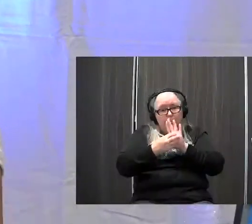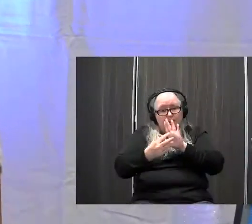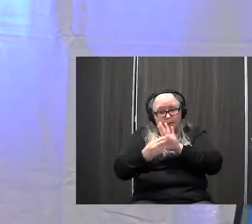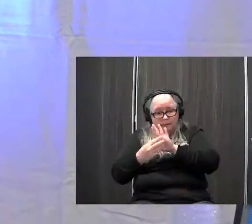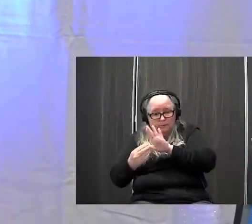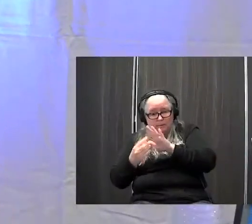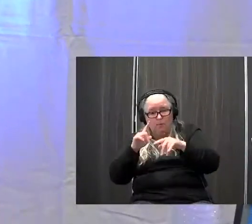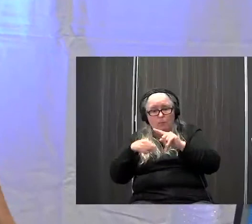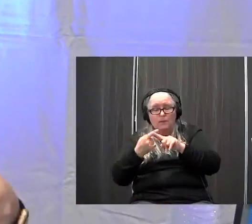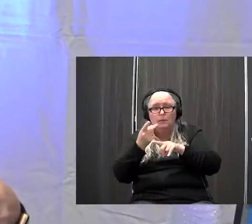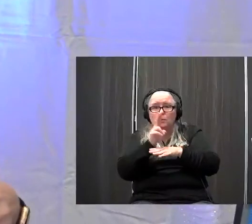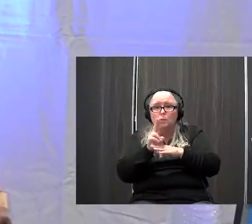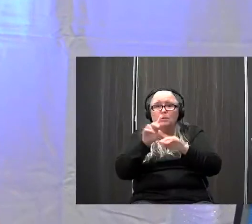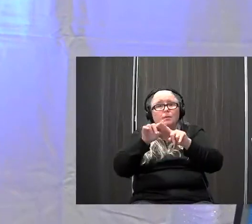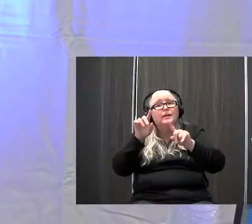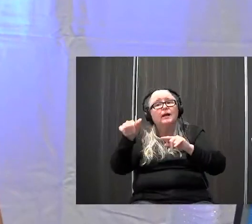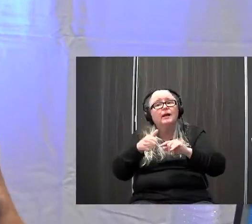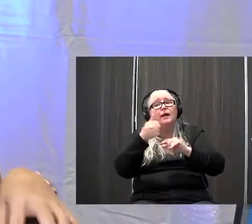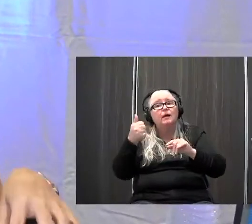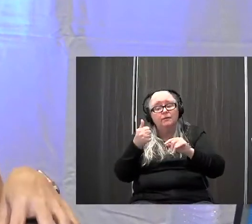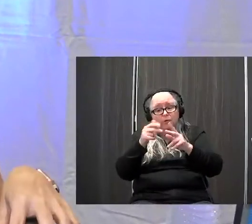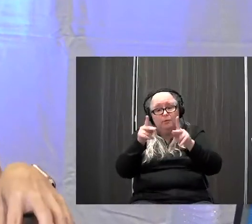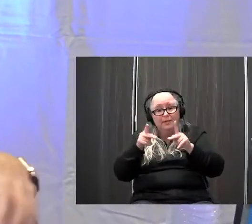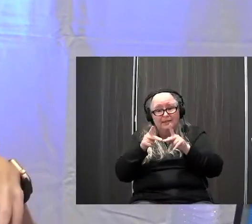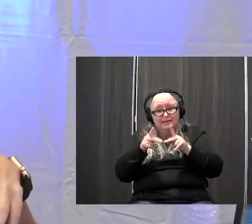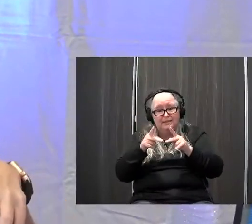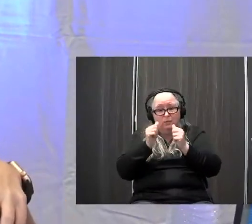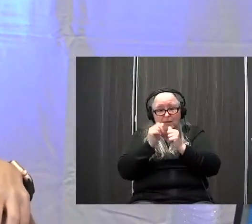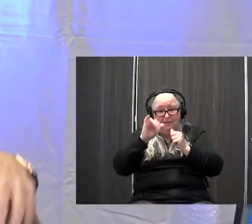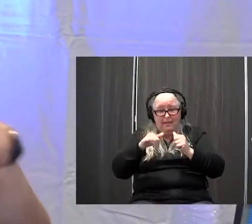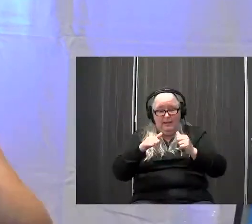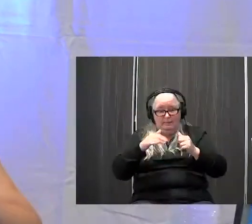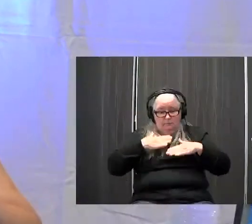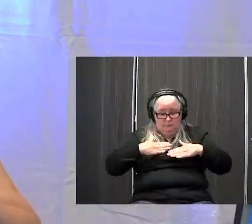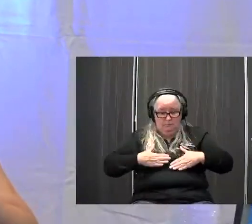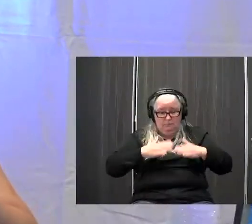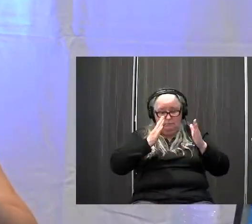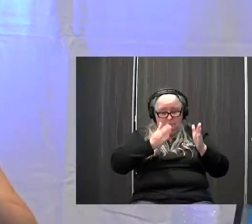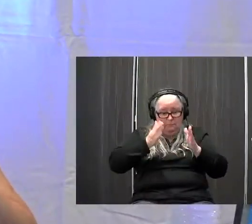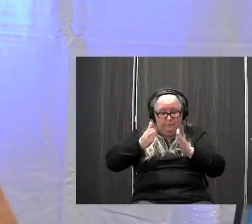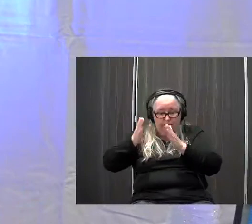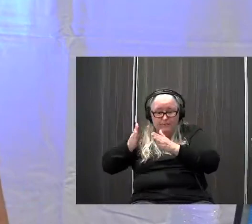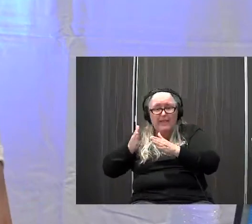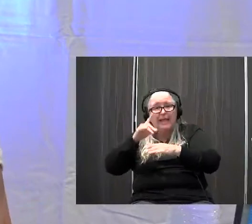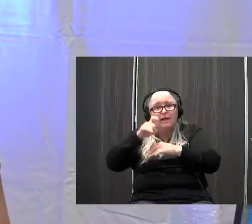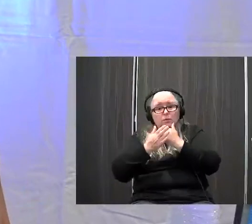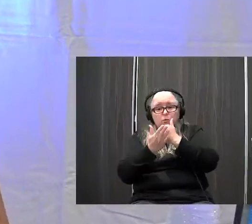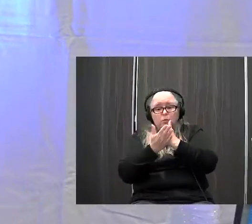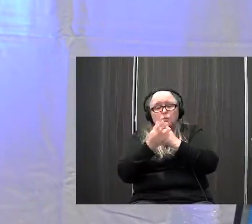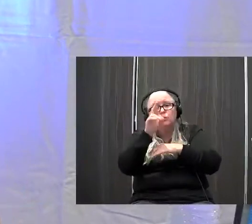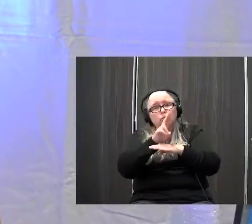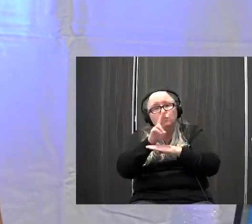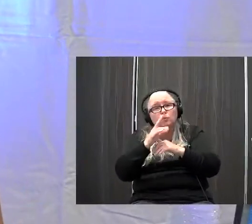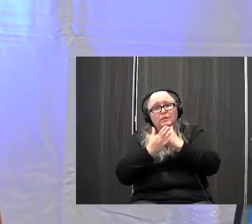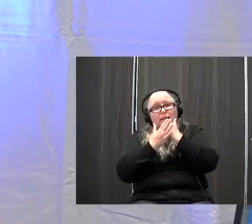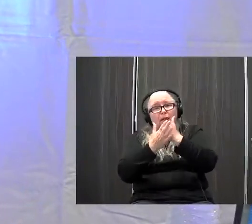are other places within that recipe that the body has to use to help copy the gene